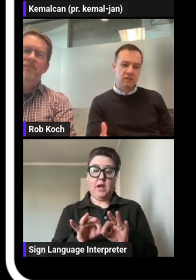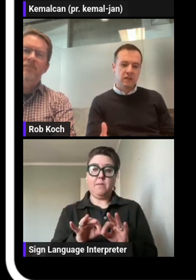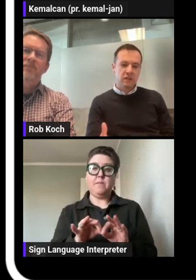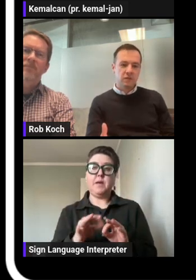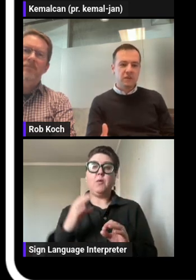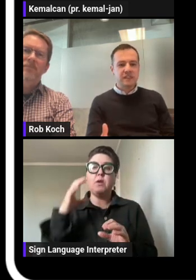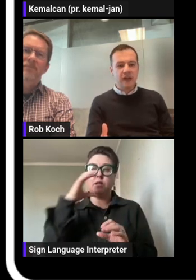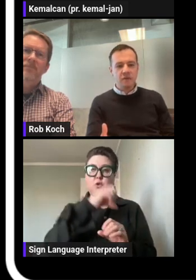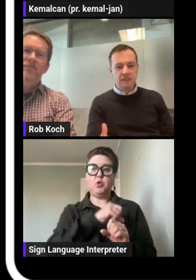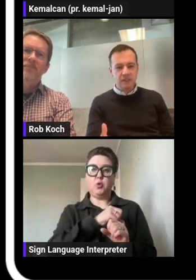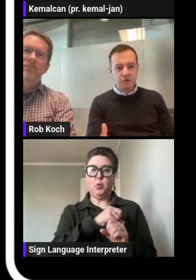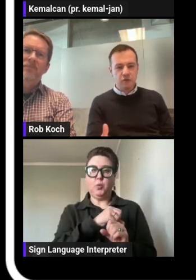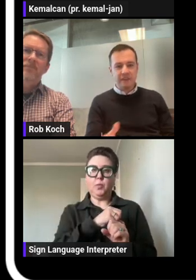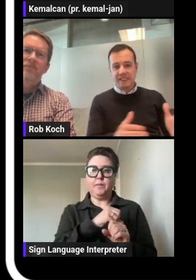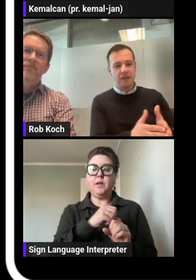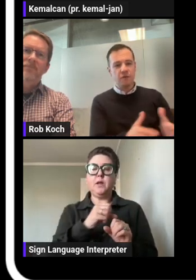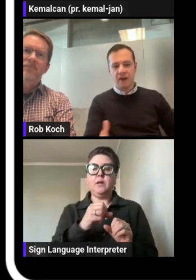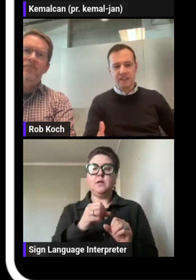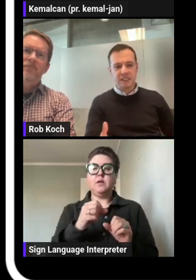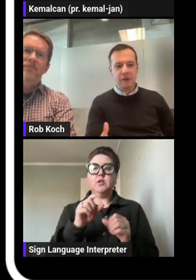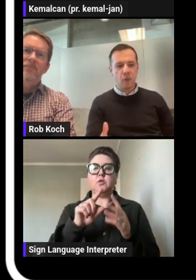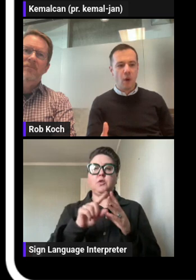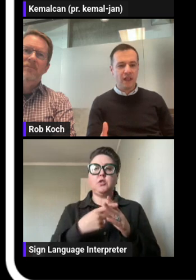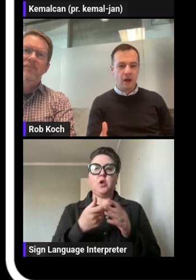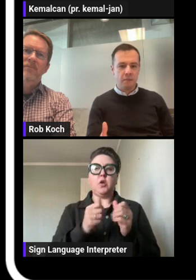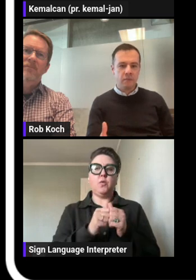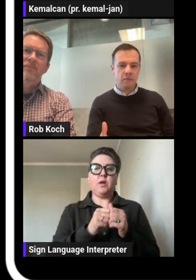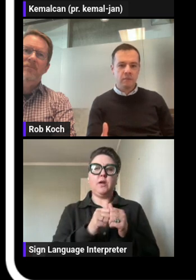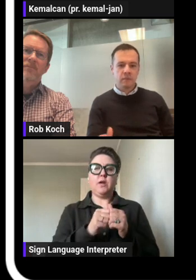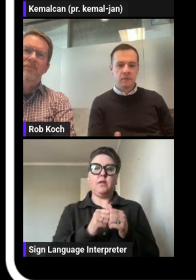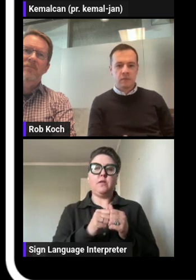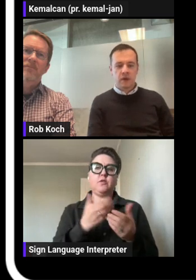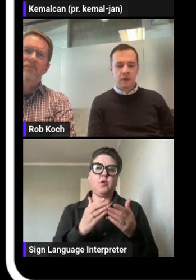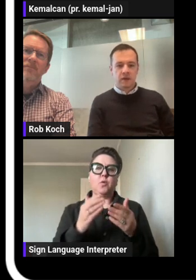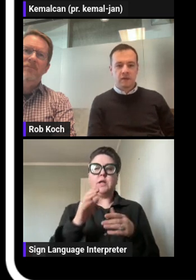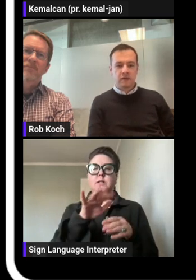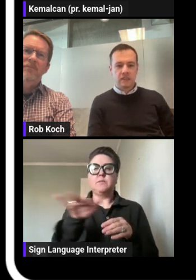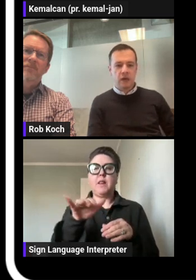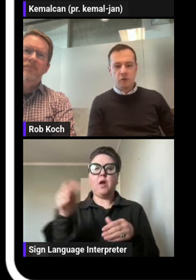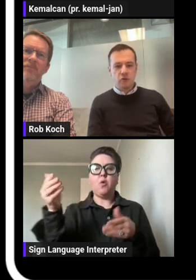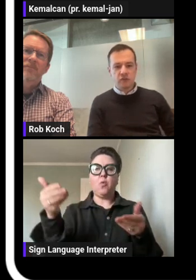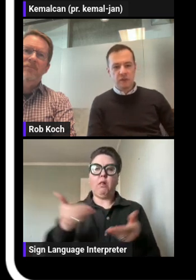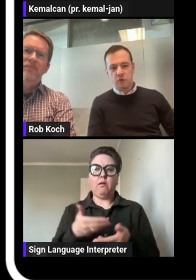estimation. We started with W. Let's say we are going to spell welcome.